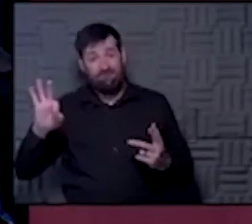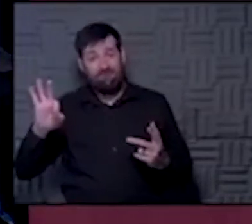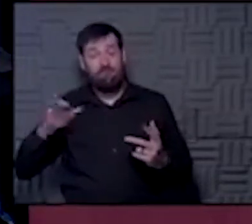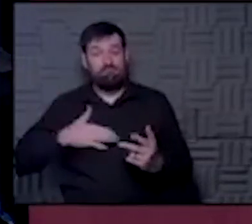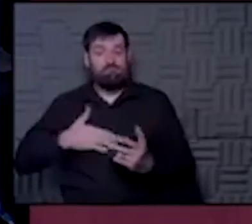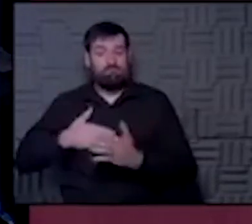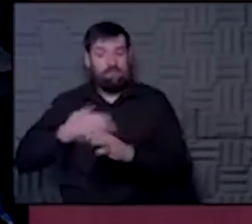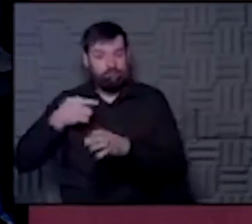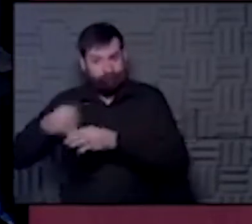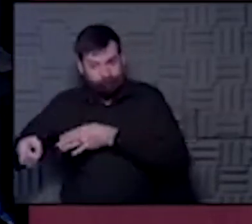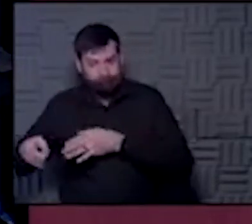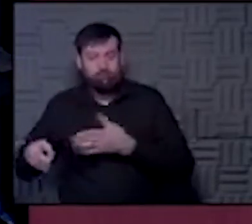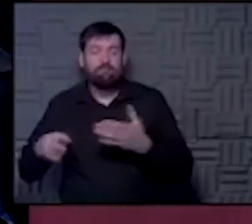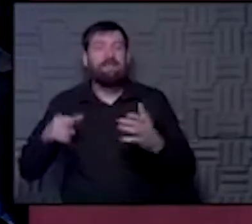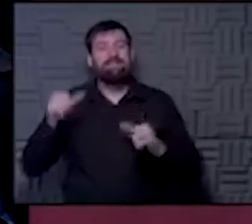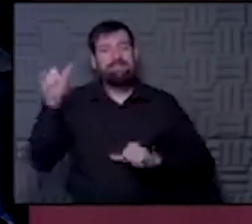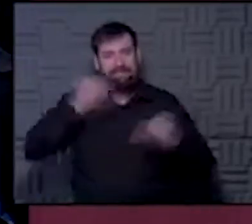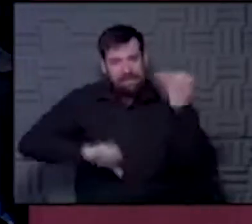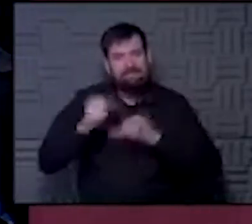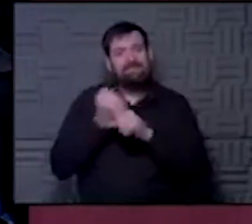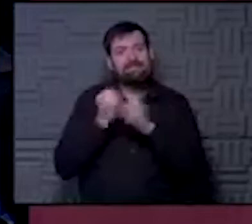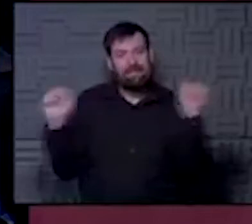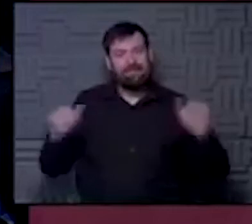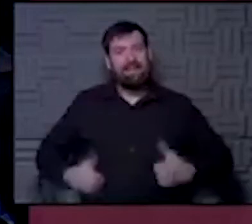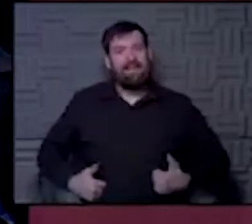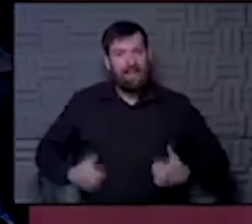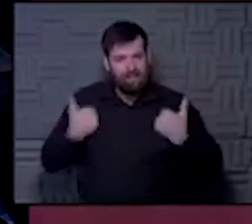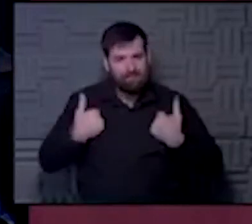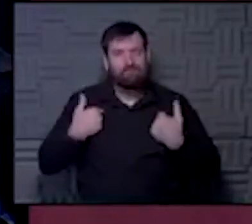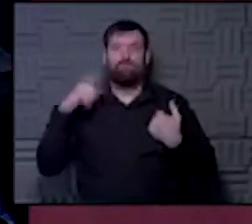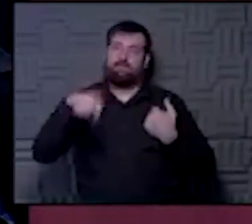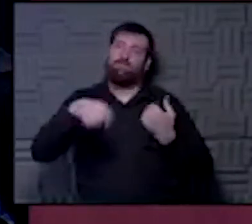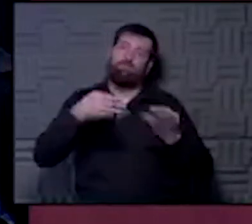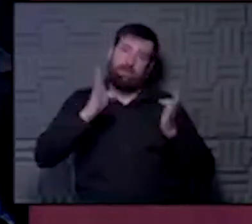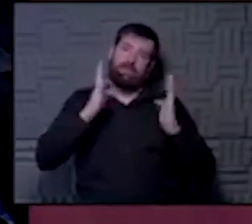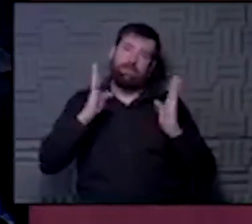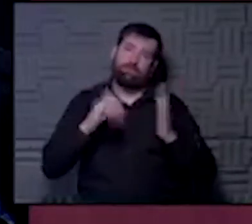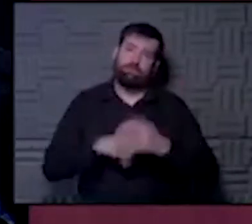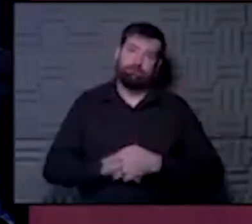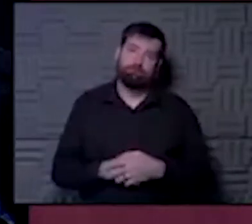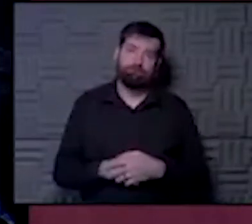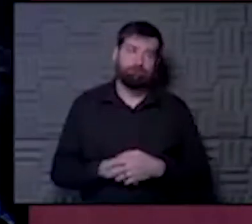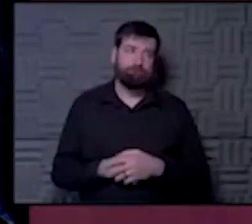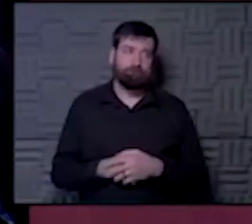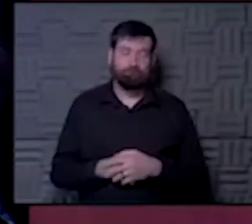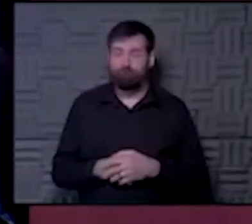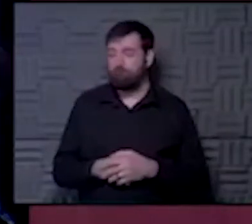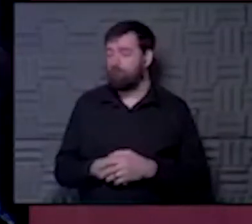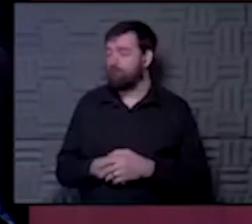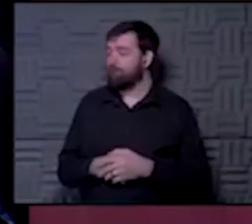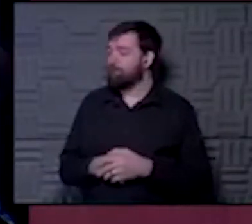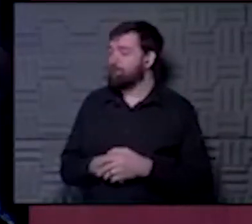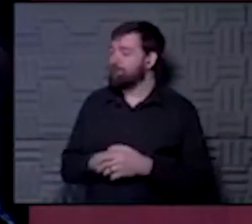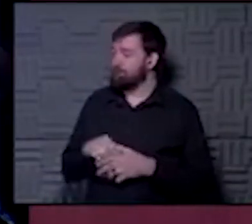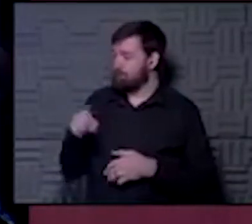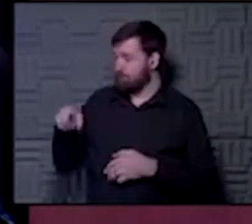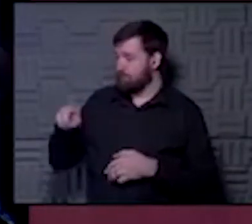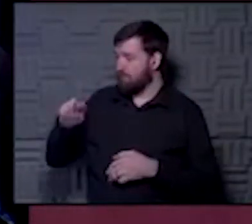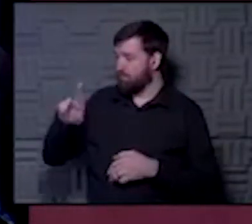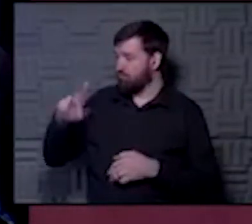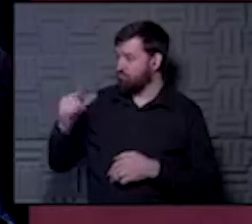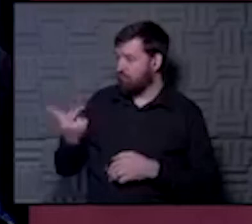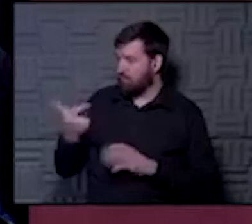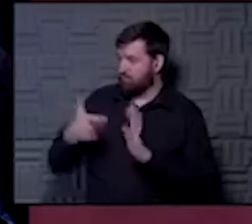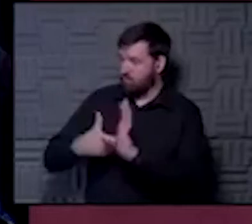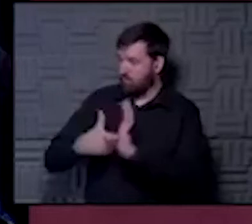I treat. Science saves lives, and we need to pay attention to the science. Does this drug require any